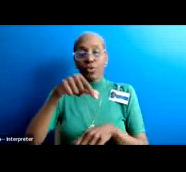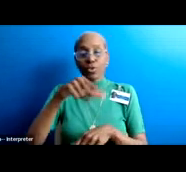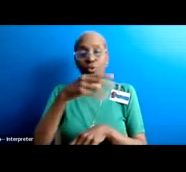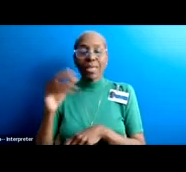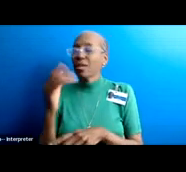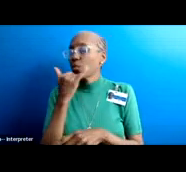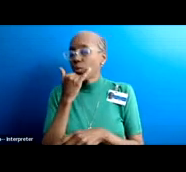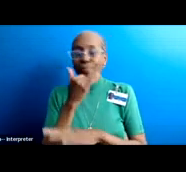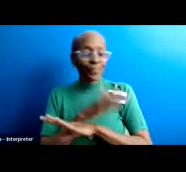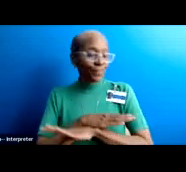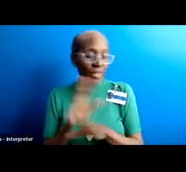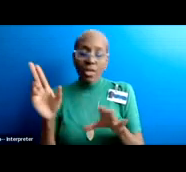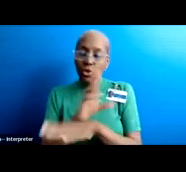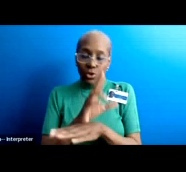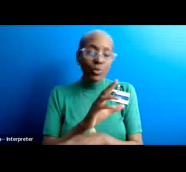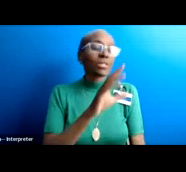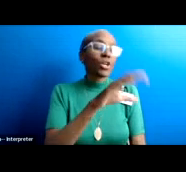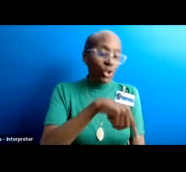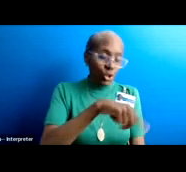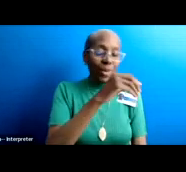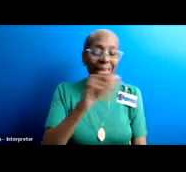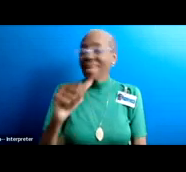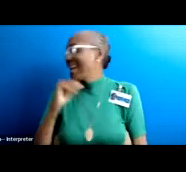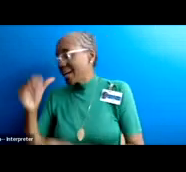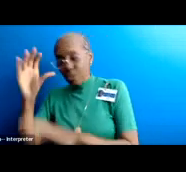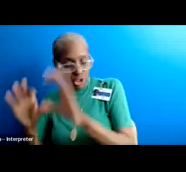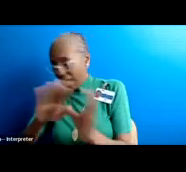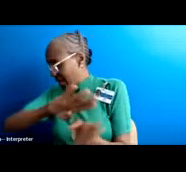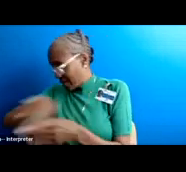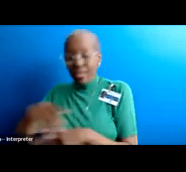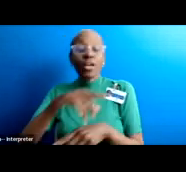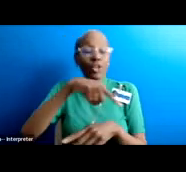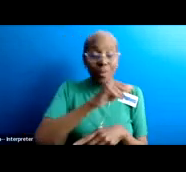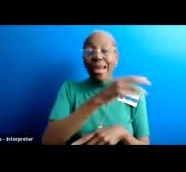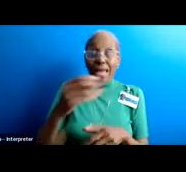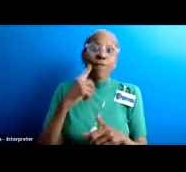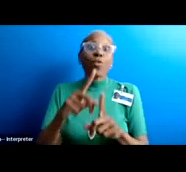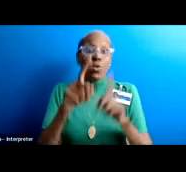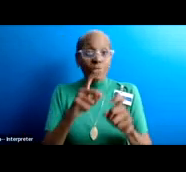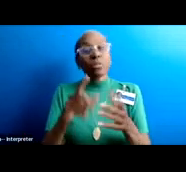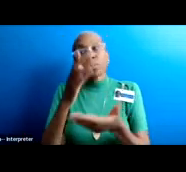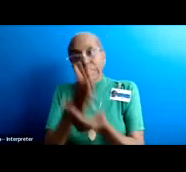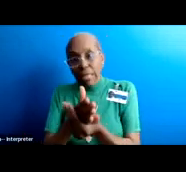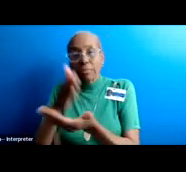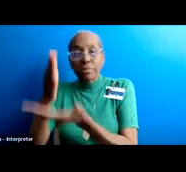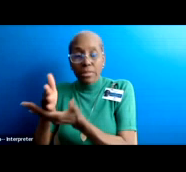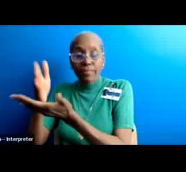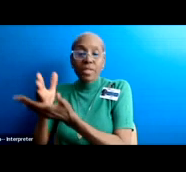I'm sorry, use the Q&A, not the chat, for your questions, and we will try to stop periodically. Darren will